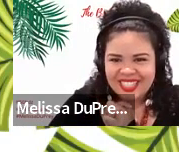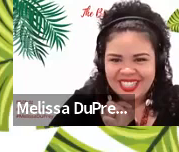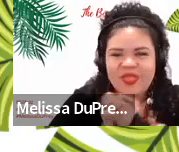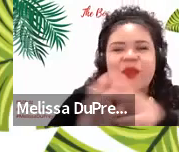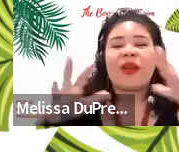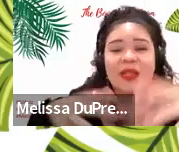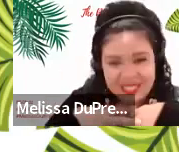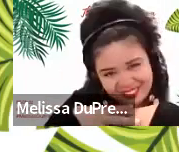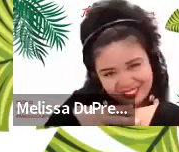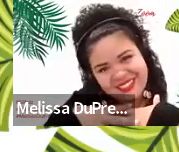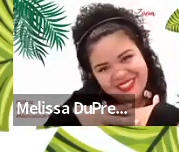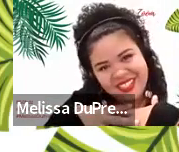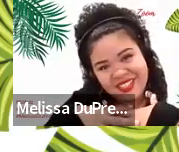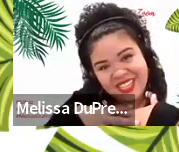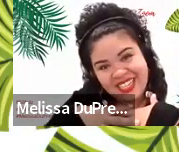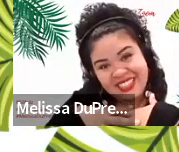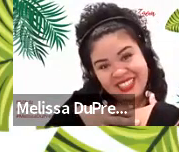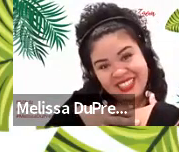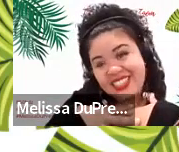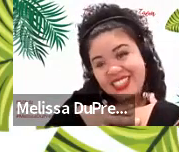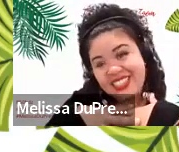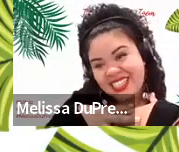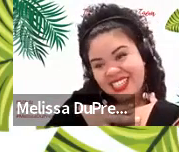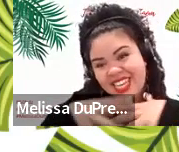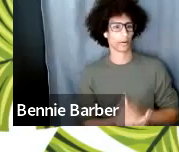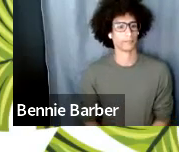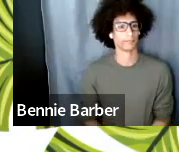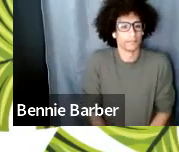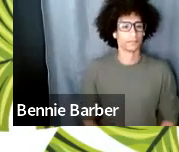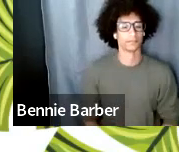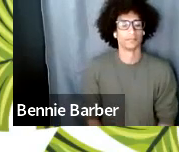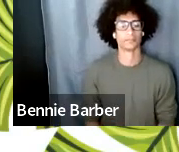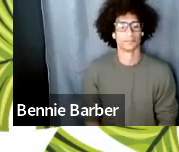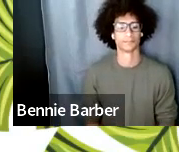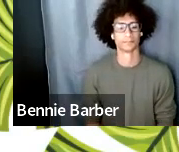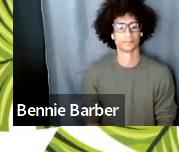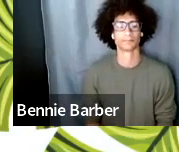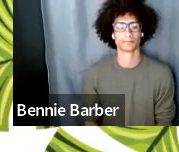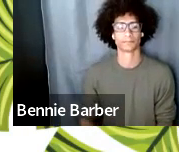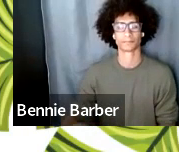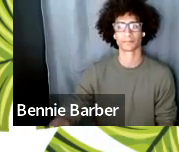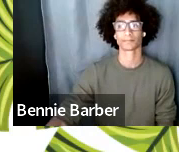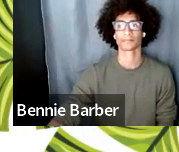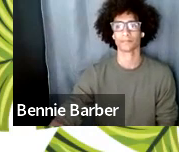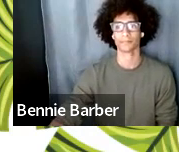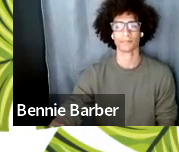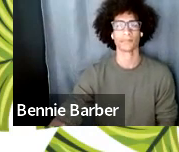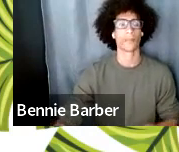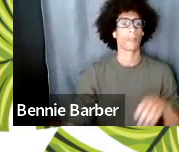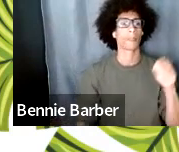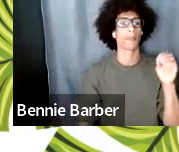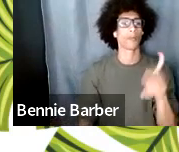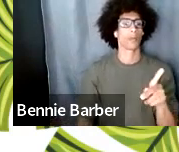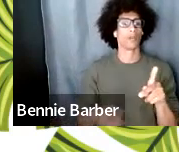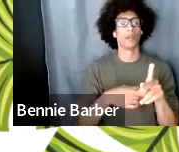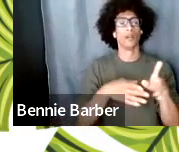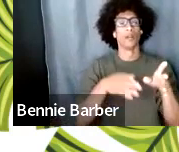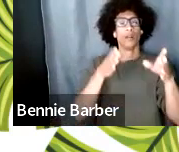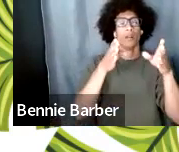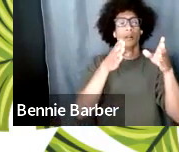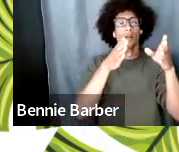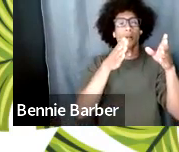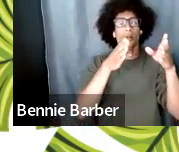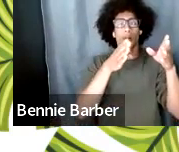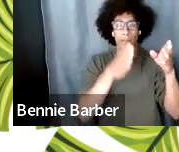so the person okay let's let's take the title out right away of the playwright